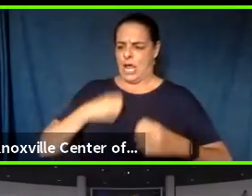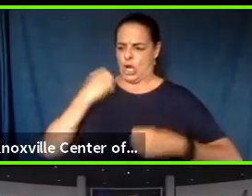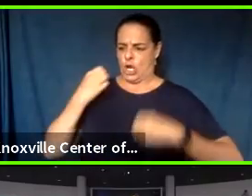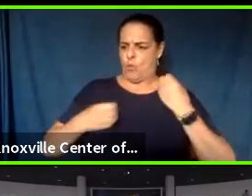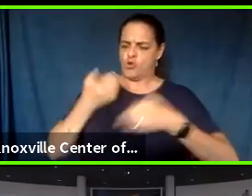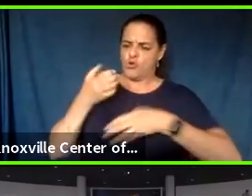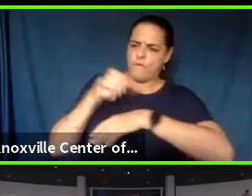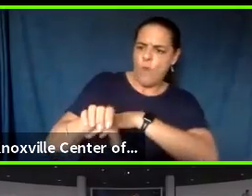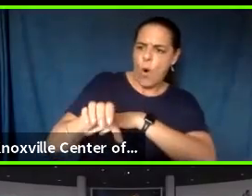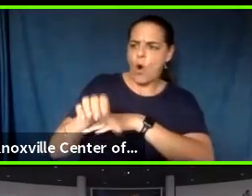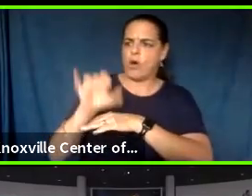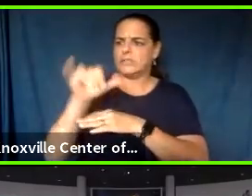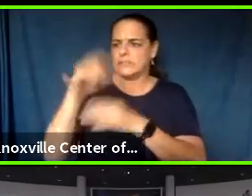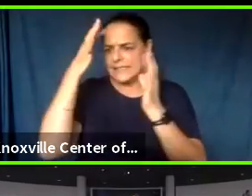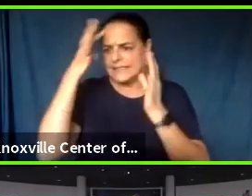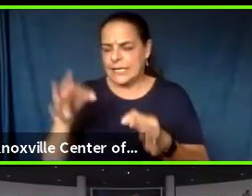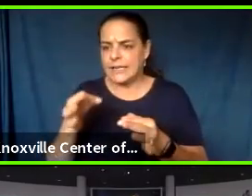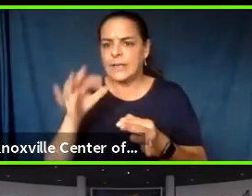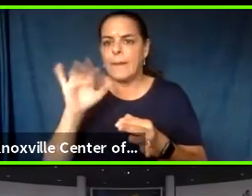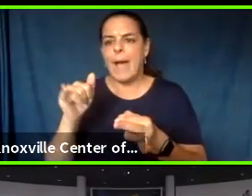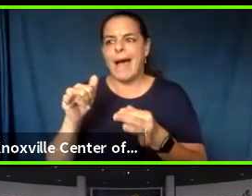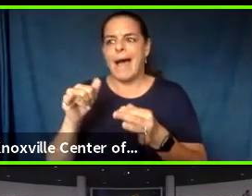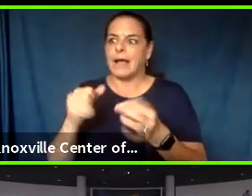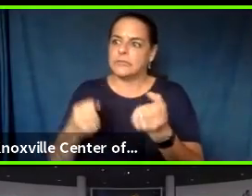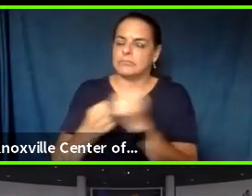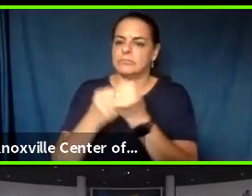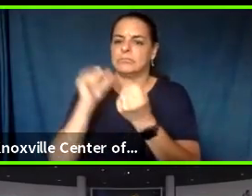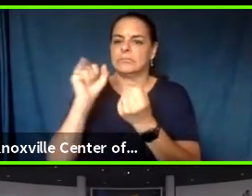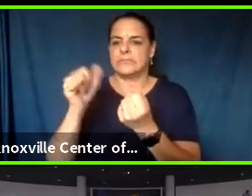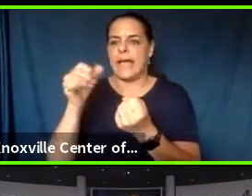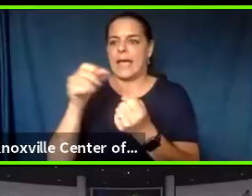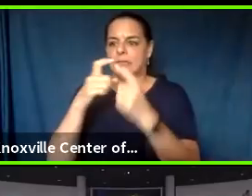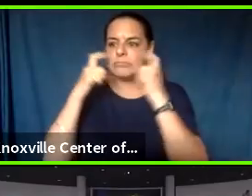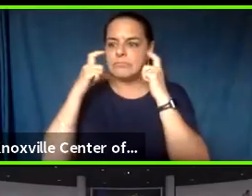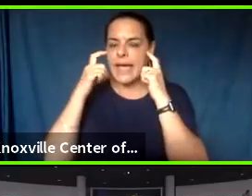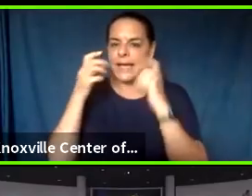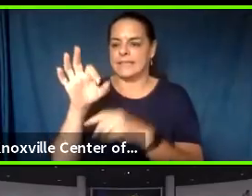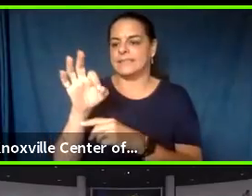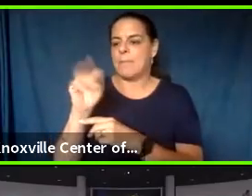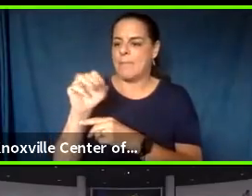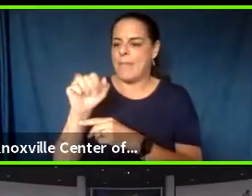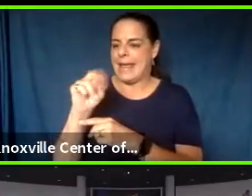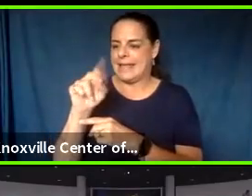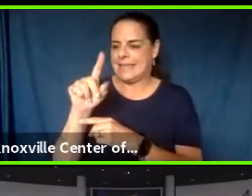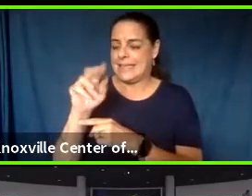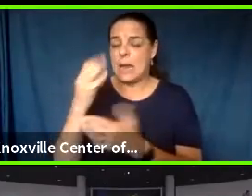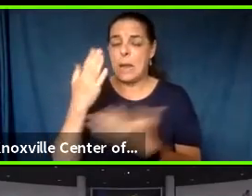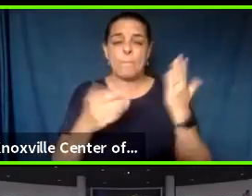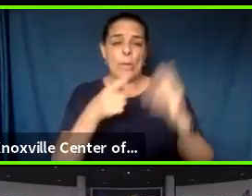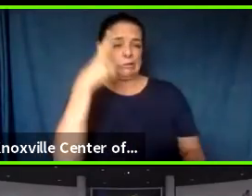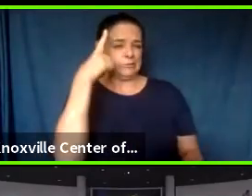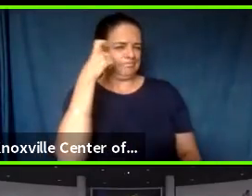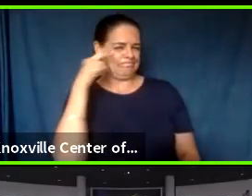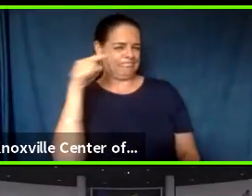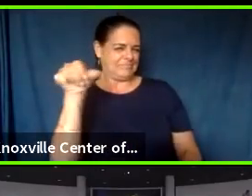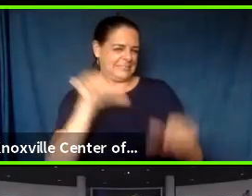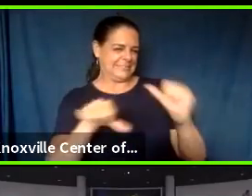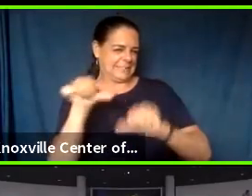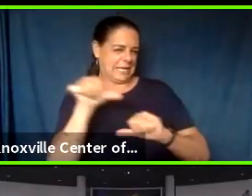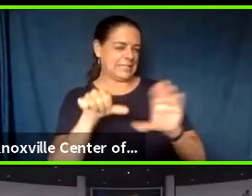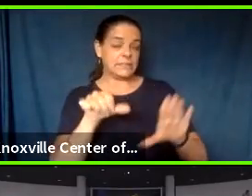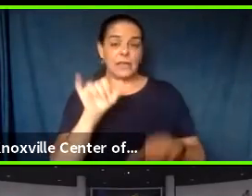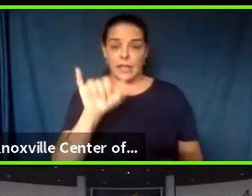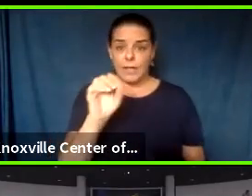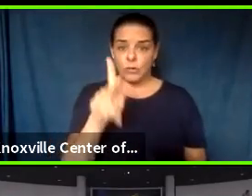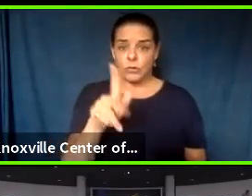mask mandate. Now, you might be someone who is more skeptical of the science, and that's okay. But please try and think about this from a